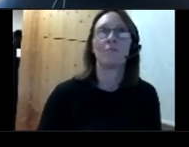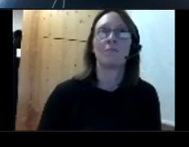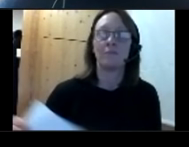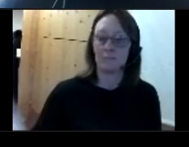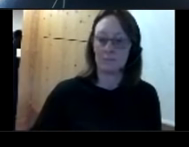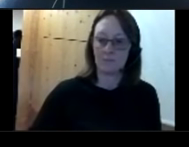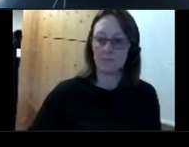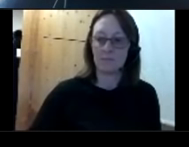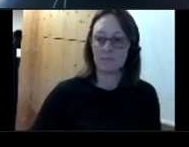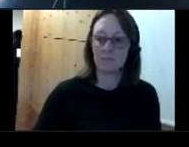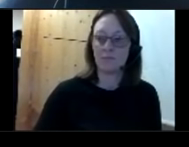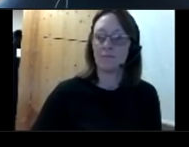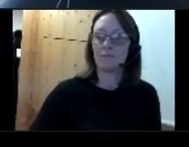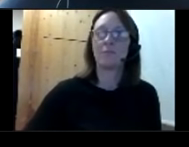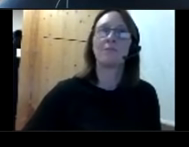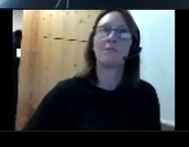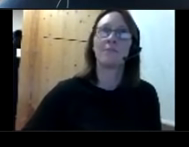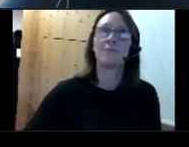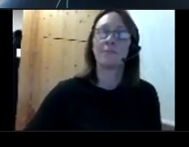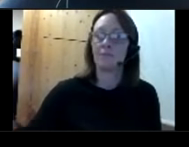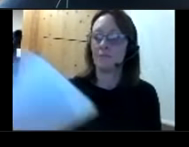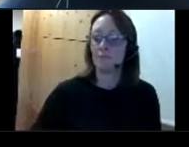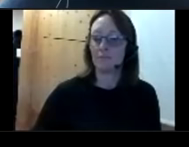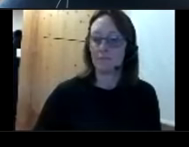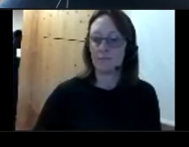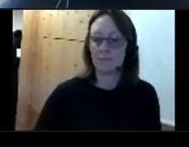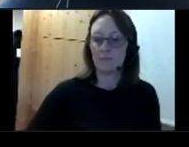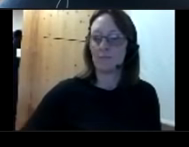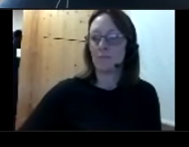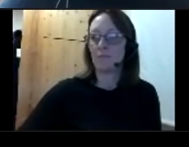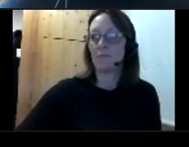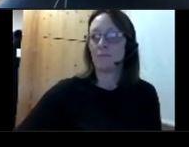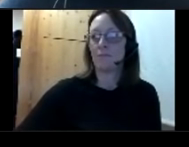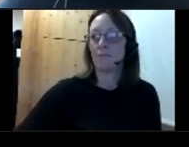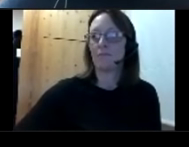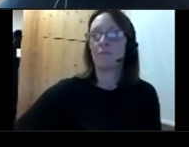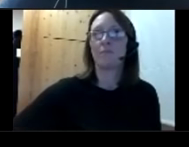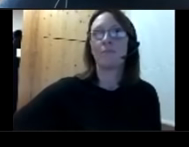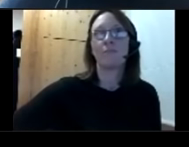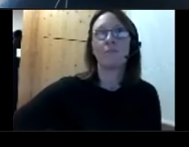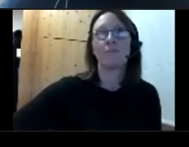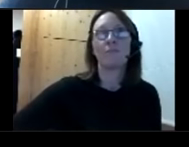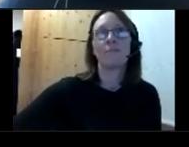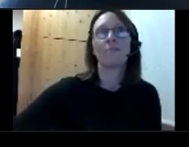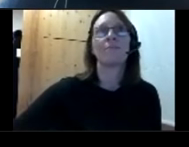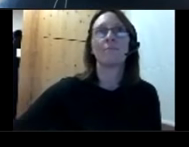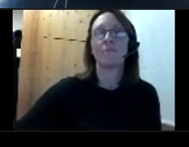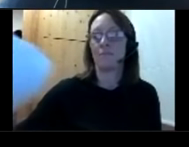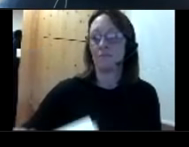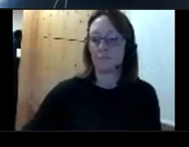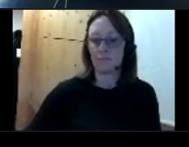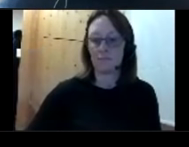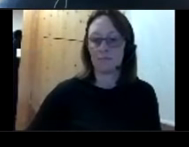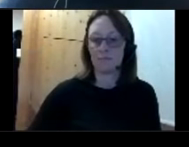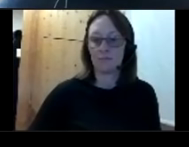And also as a disabled student, and if I was at university, I could go onto the page and see, that's what they're working on. And if, you know,